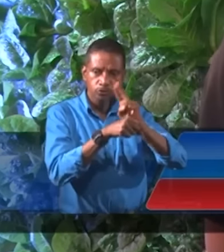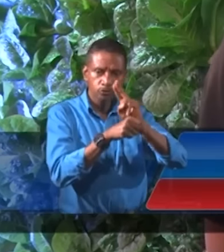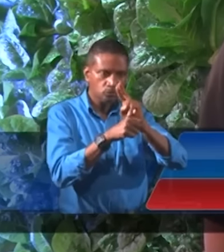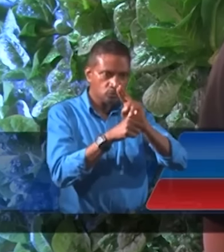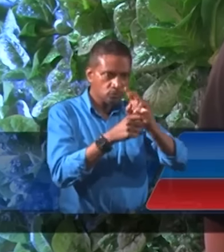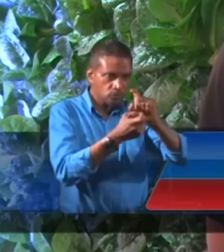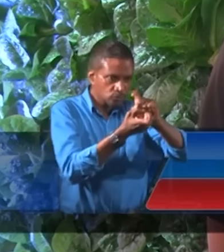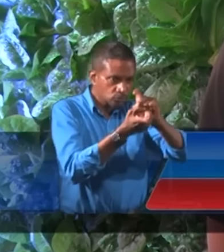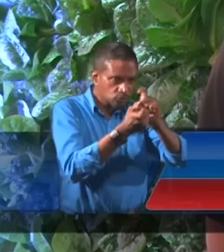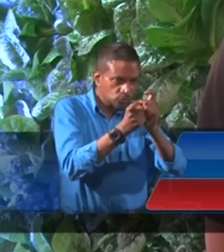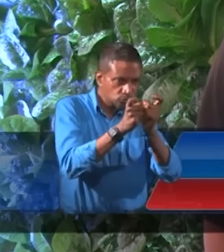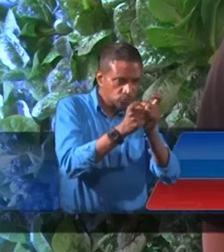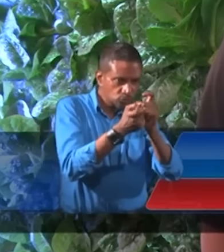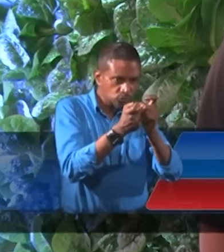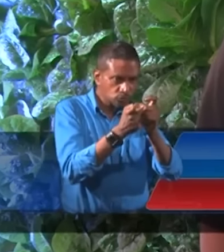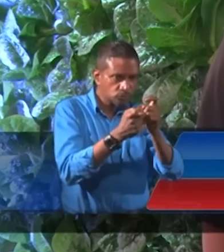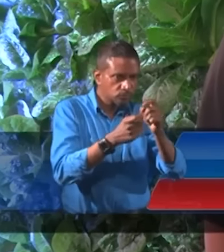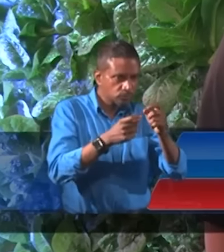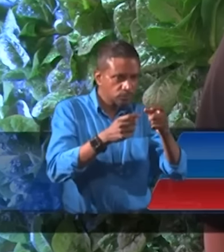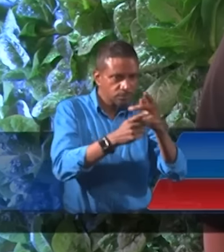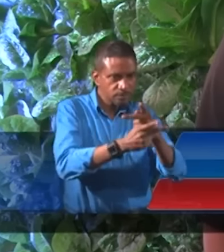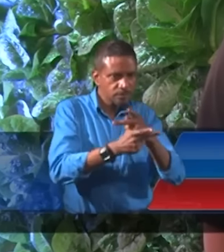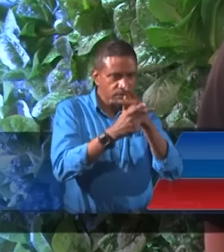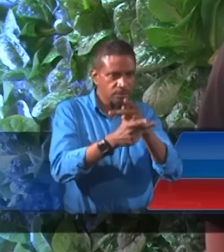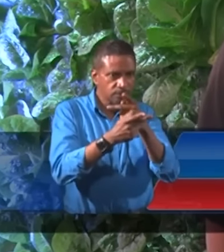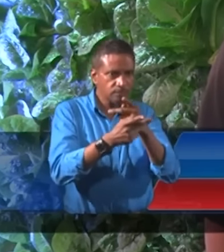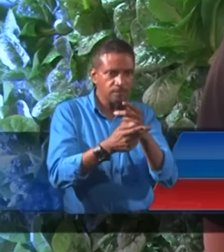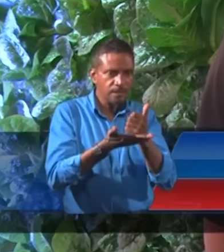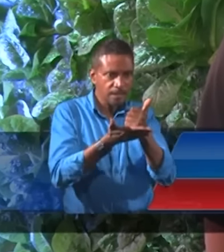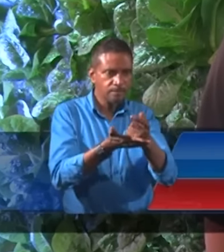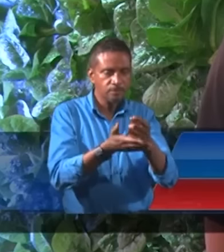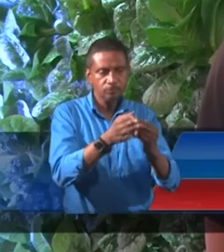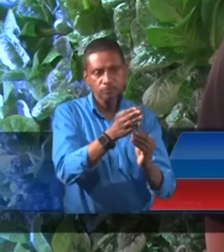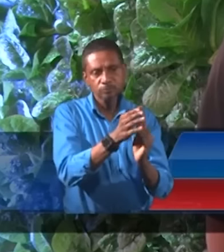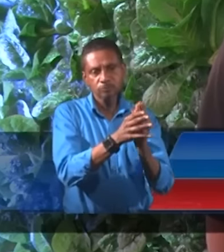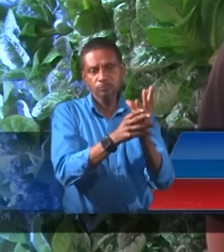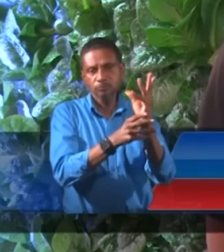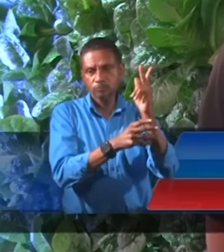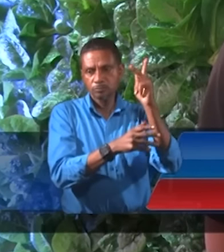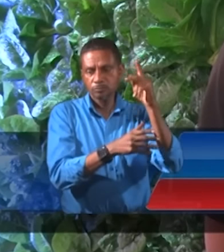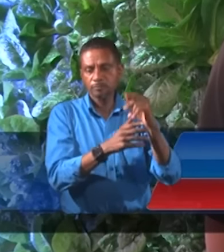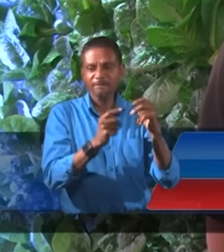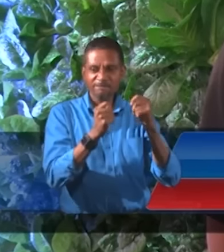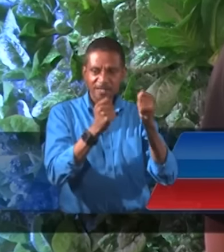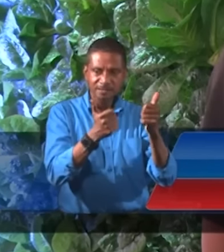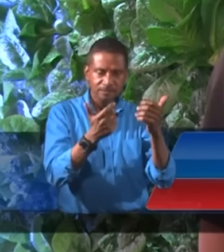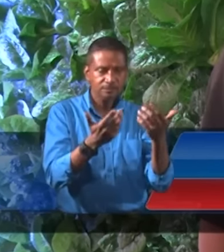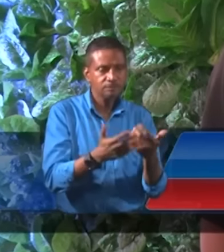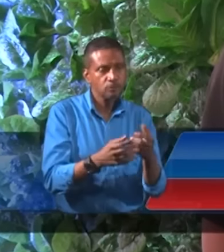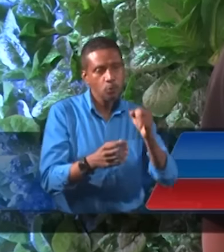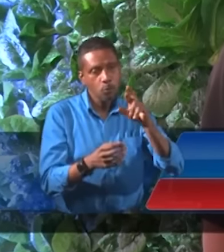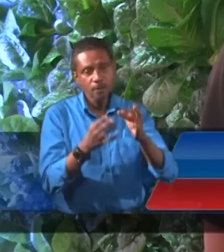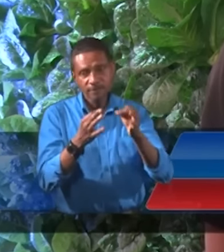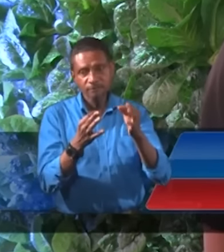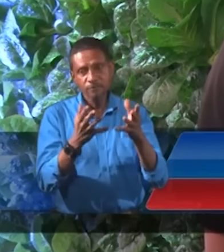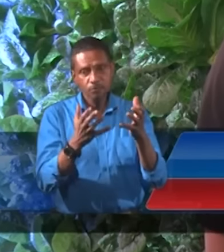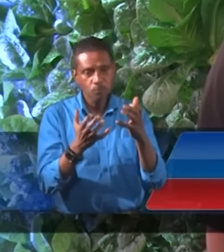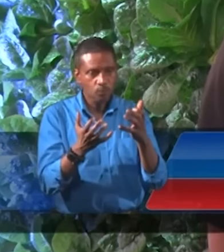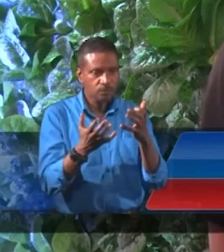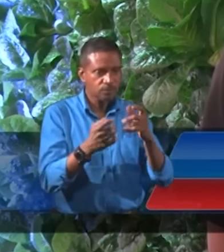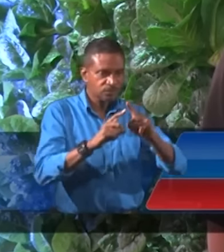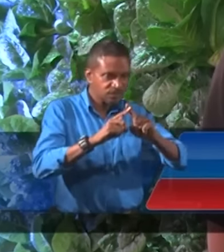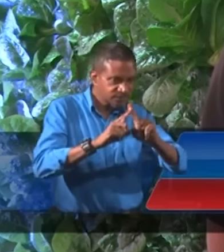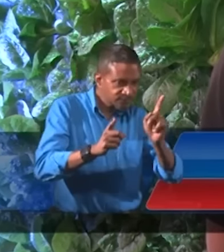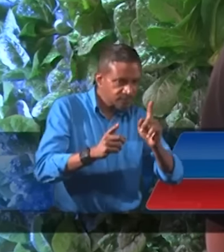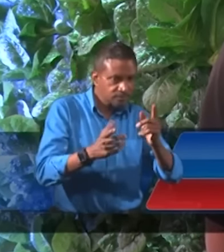suit exactly for a type of crop to grow faster. Maybe for even if you wanted crops to have a different flavor, you could adjust